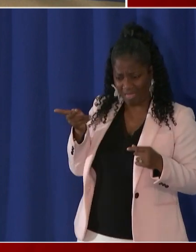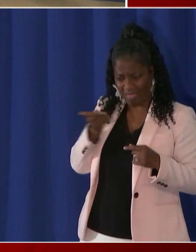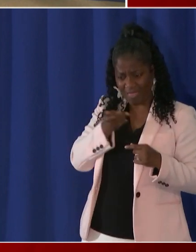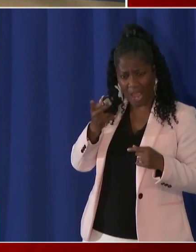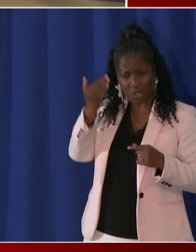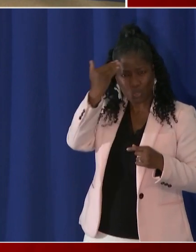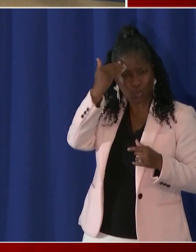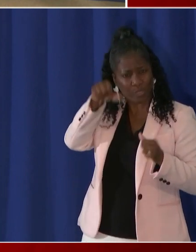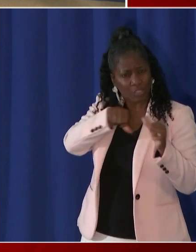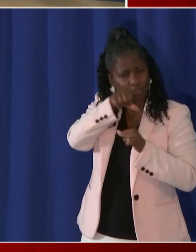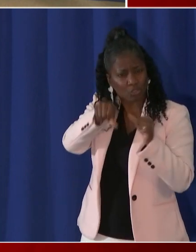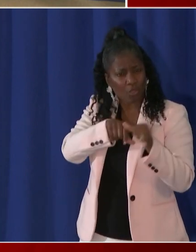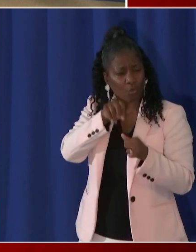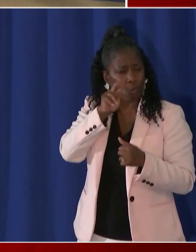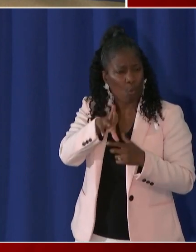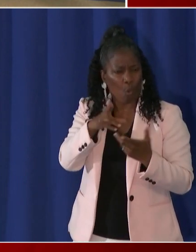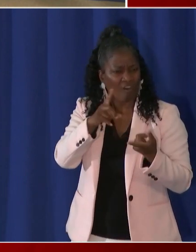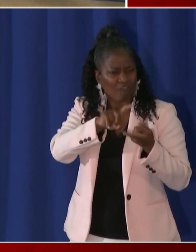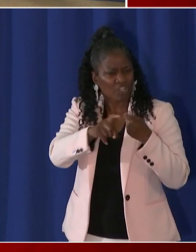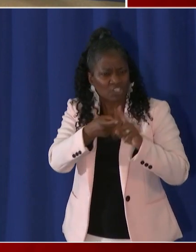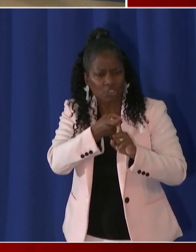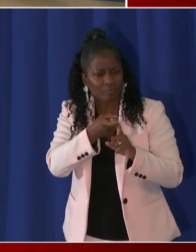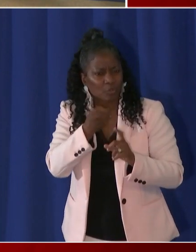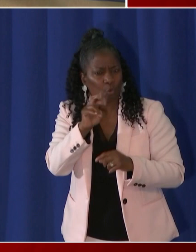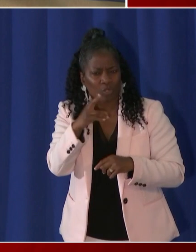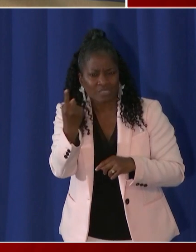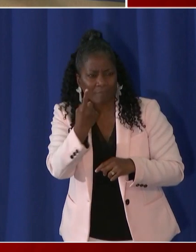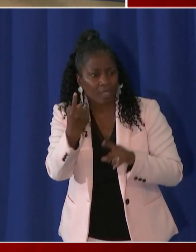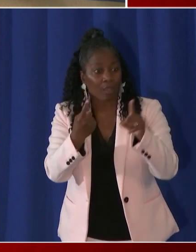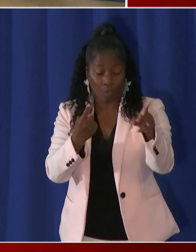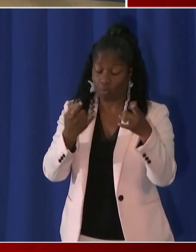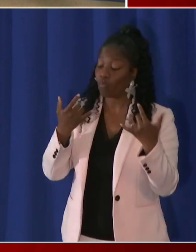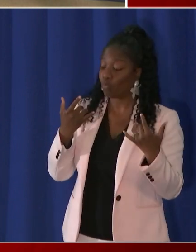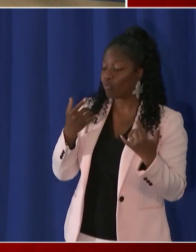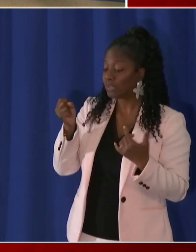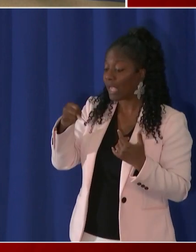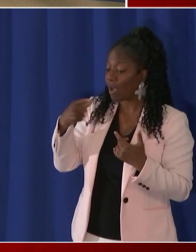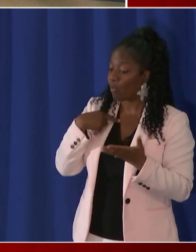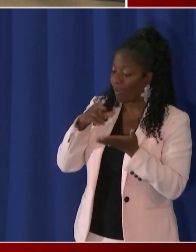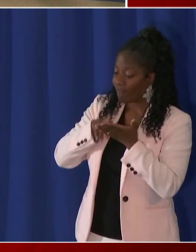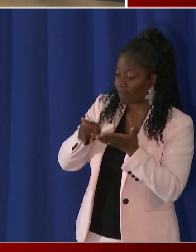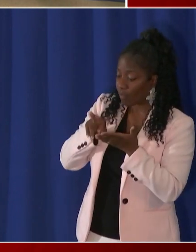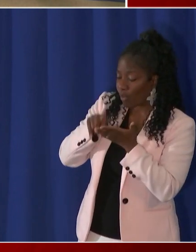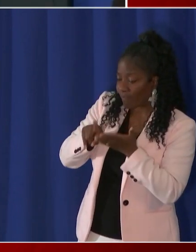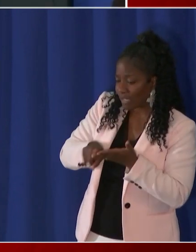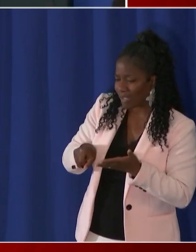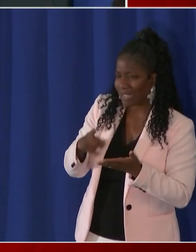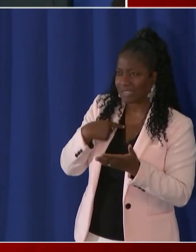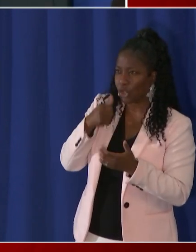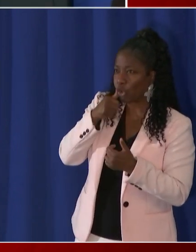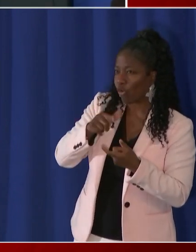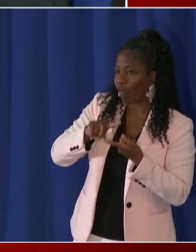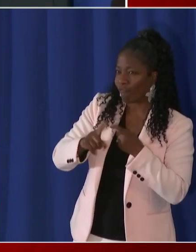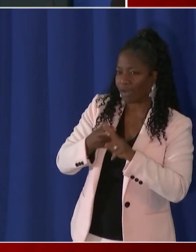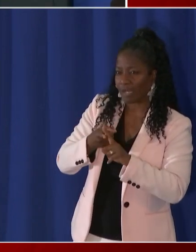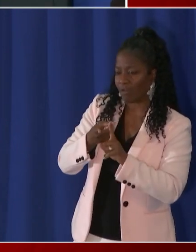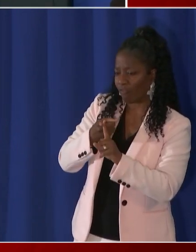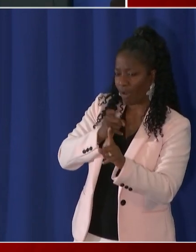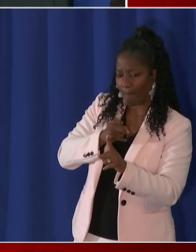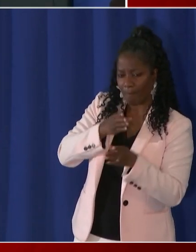or friendship. Is there any truth to that? Yeah, so we're investigating. It's reported that the girlfriend of